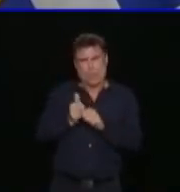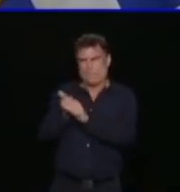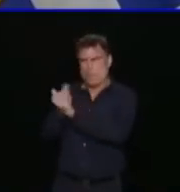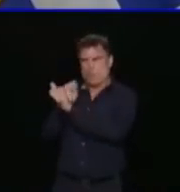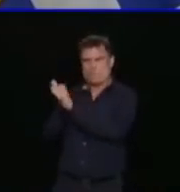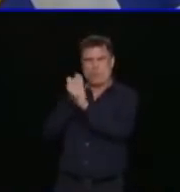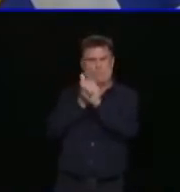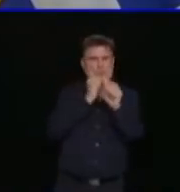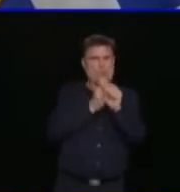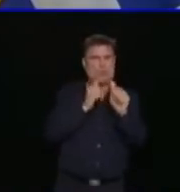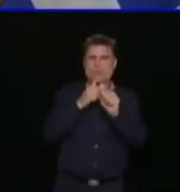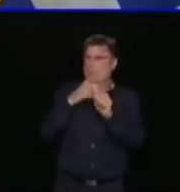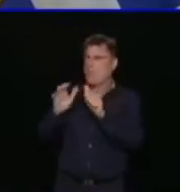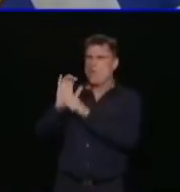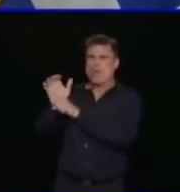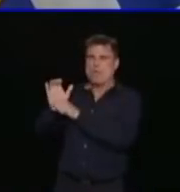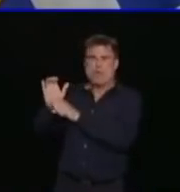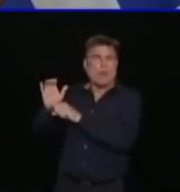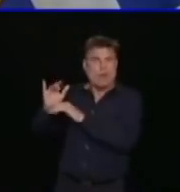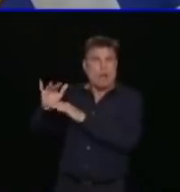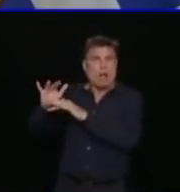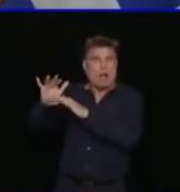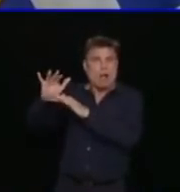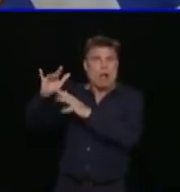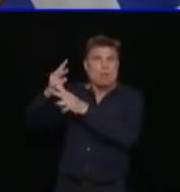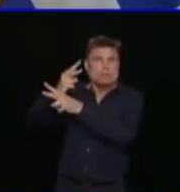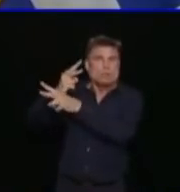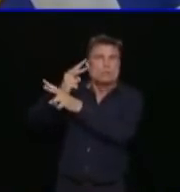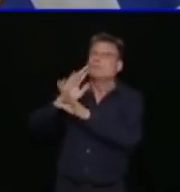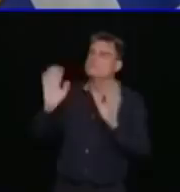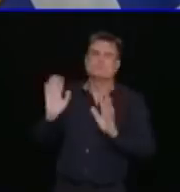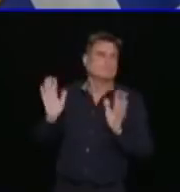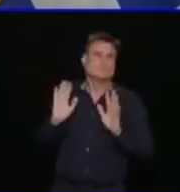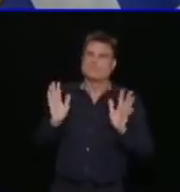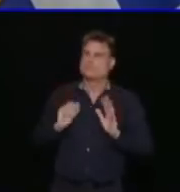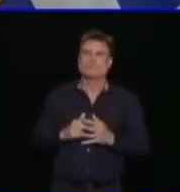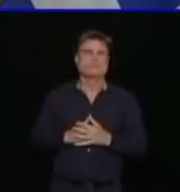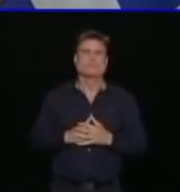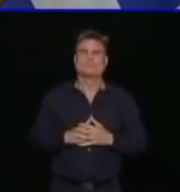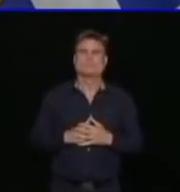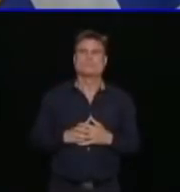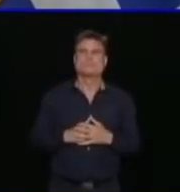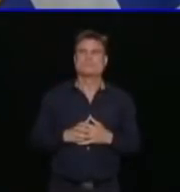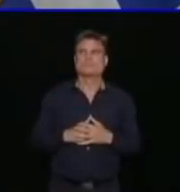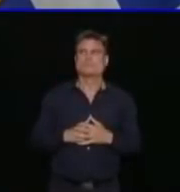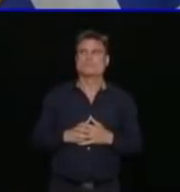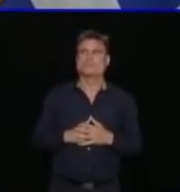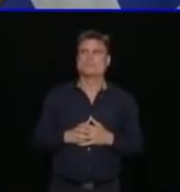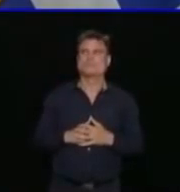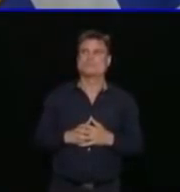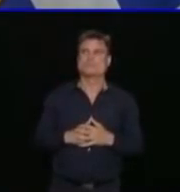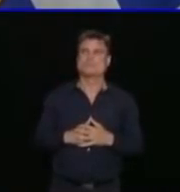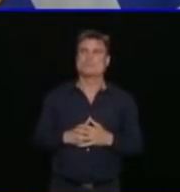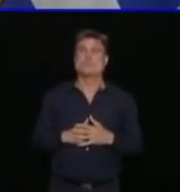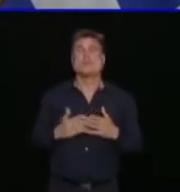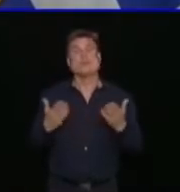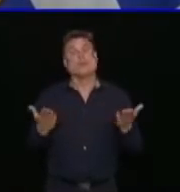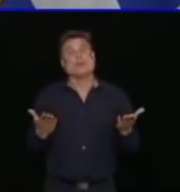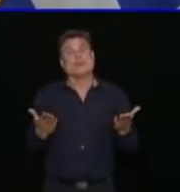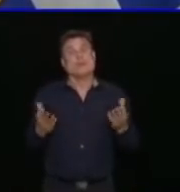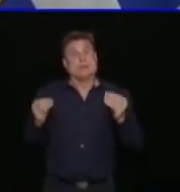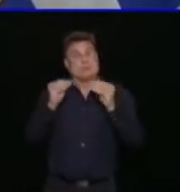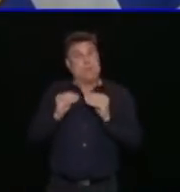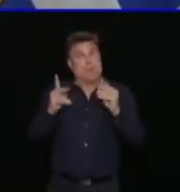We need to do that now because we know the more people get ill, the more chances even young people will have severe illness, will end up